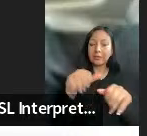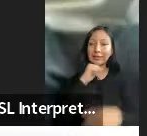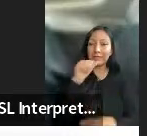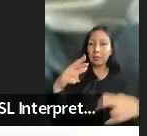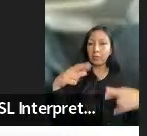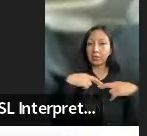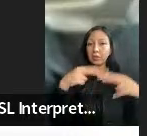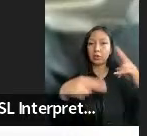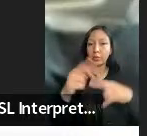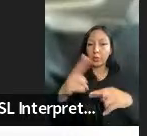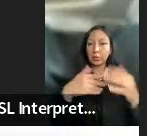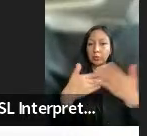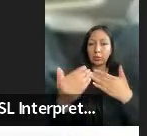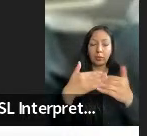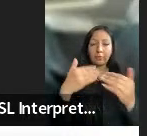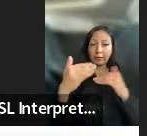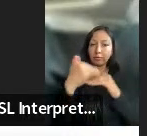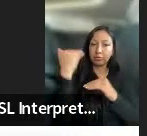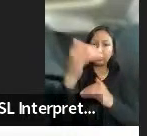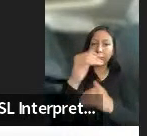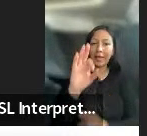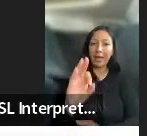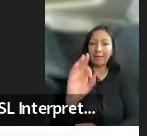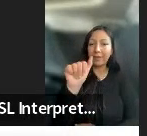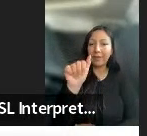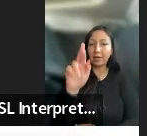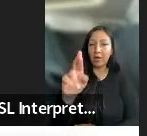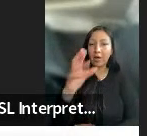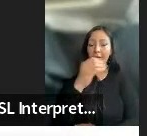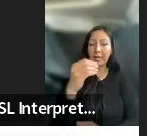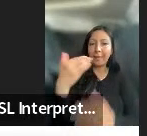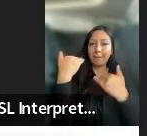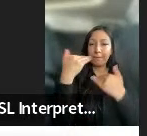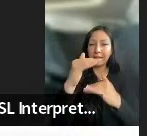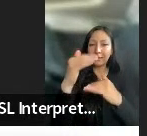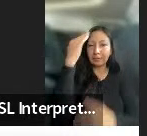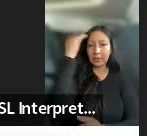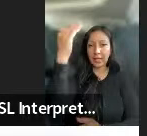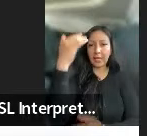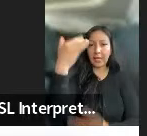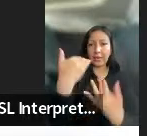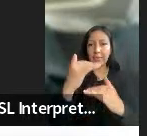buildings, even beyond maximum FAR and maximum height limits.